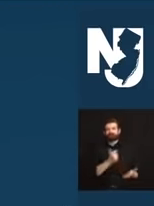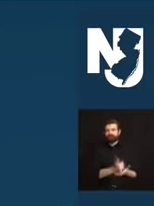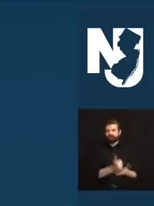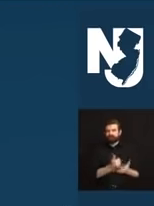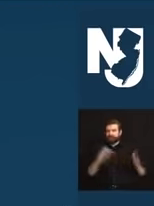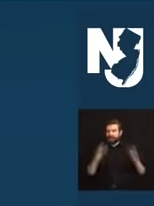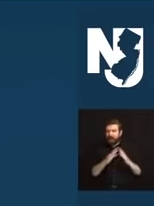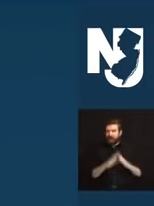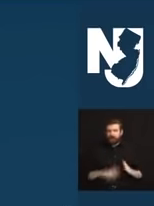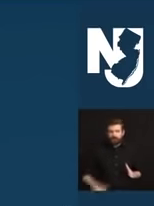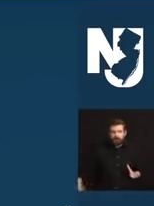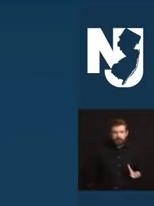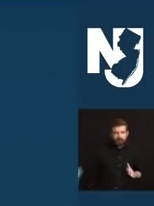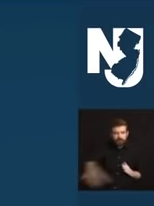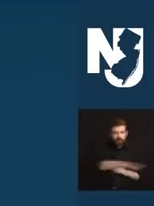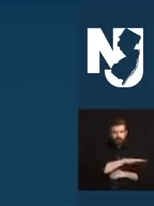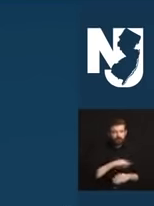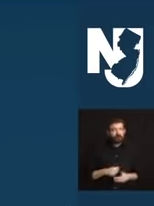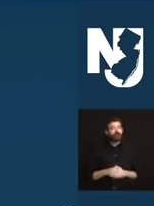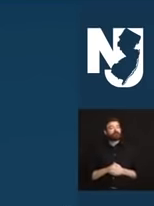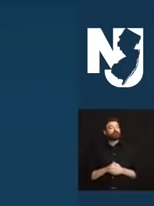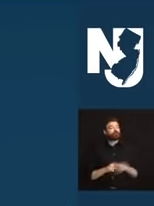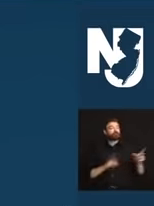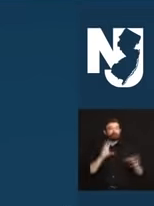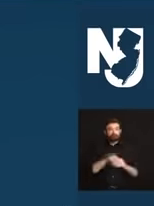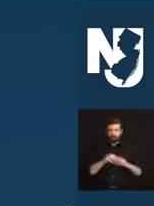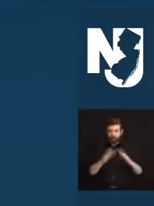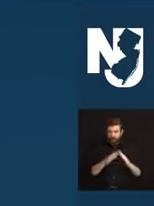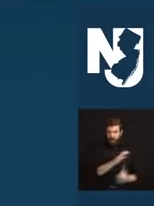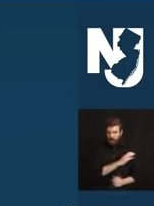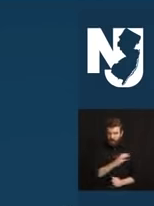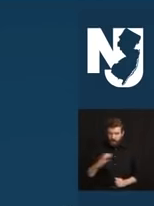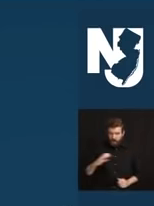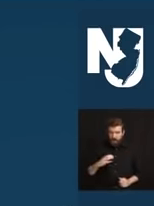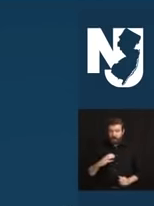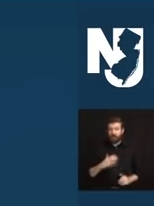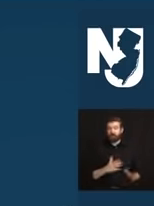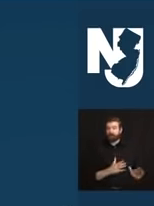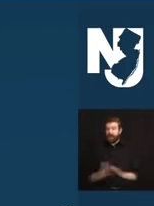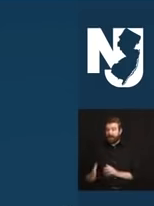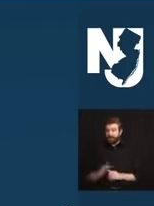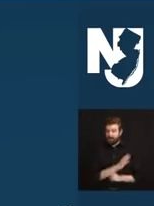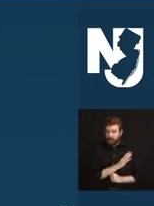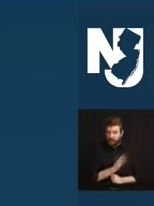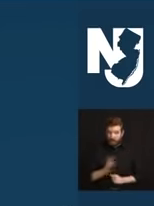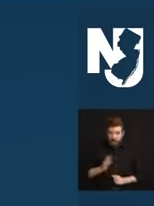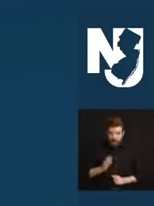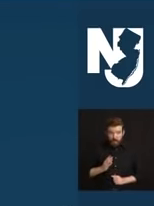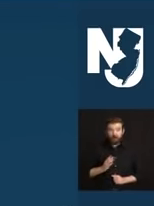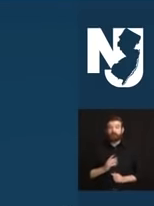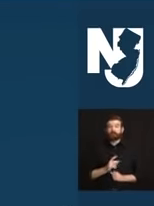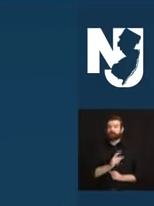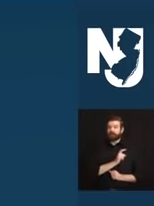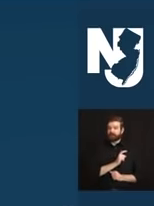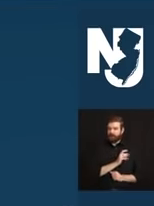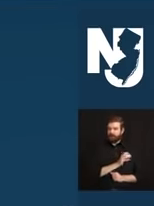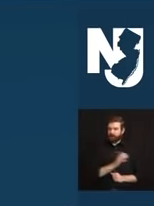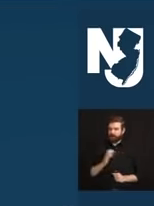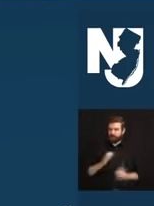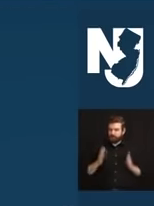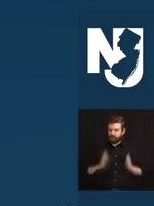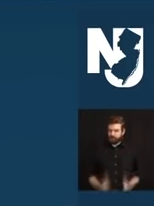of the Highbridge Borough Council and the Planning Board, was a police commissioner, and a